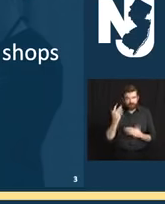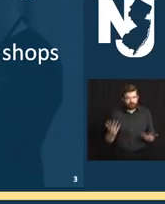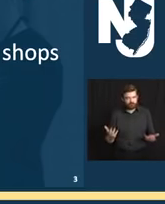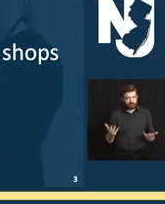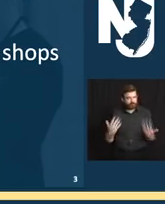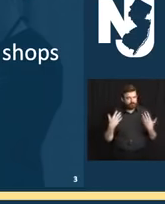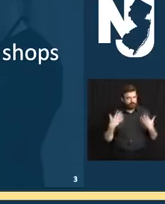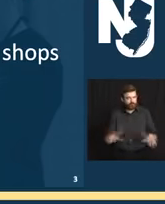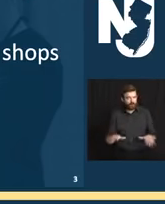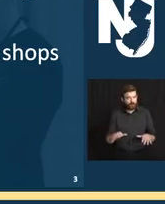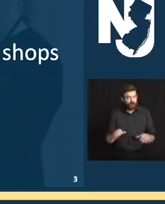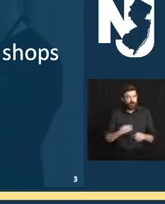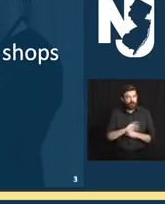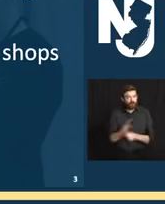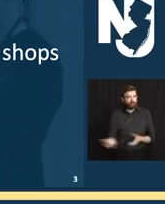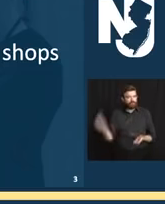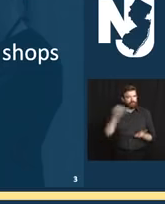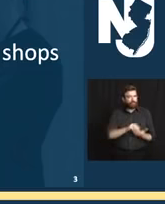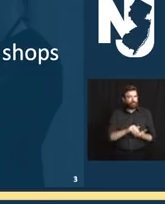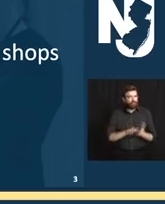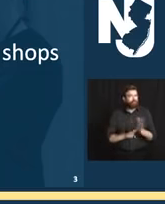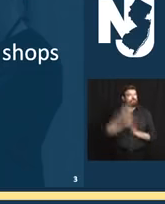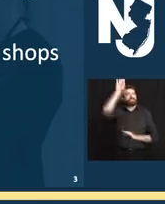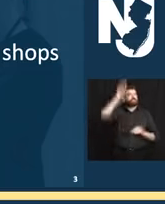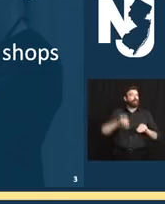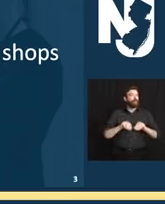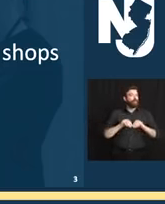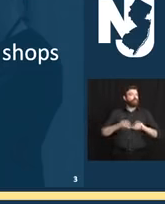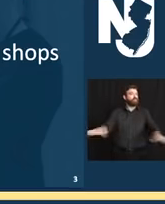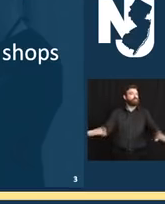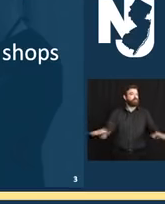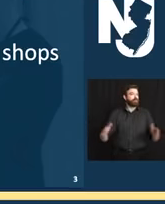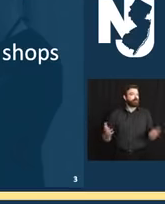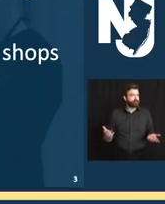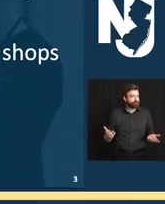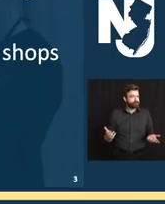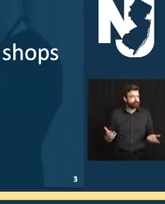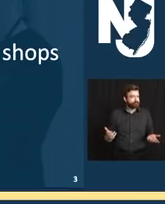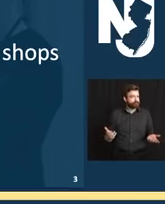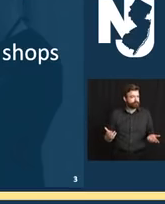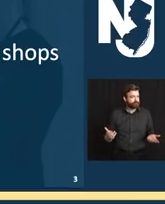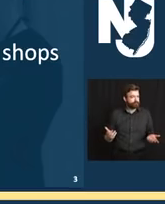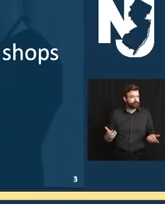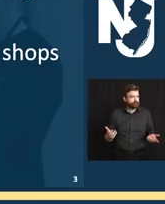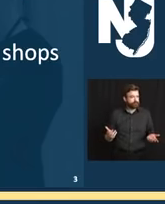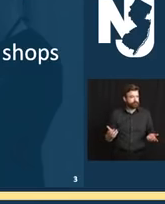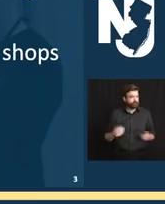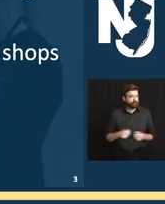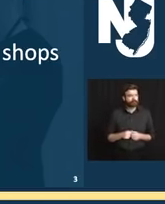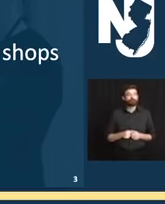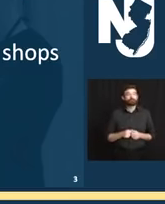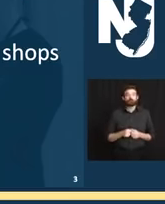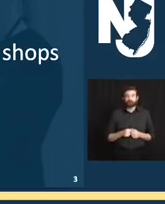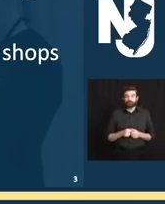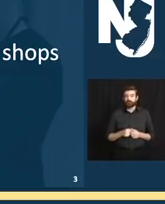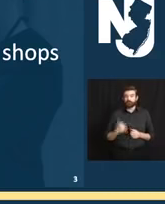about when and not if we enter stage 3. So keep up with everything that you've been doing, folks,